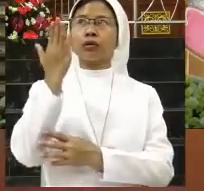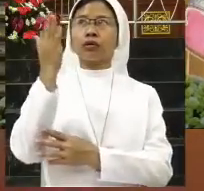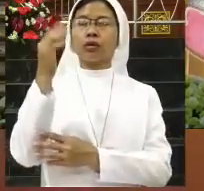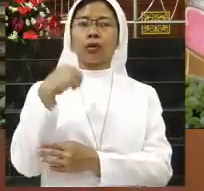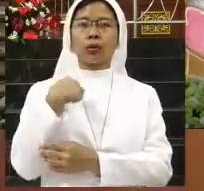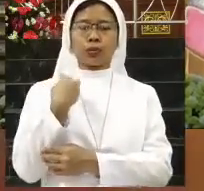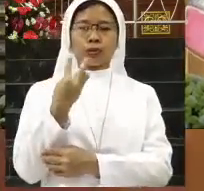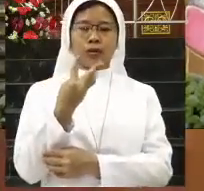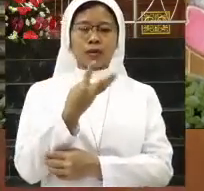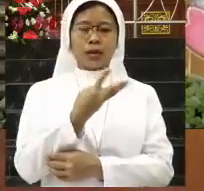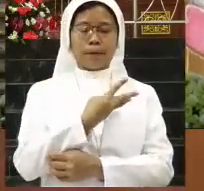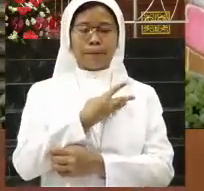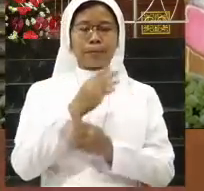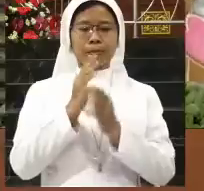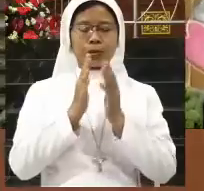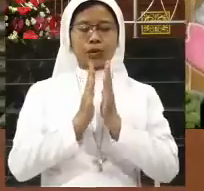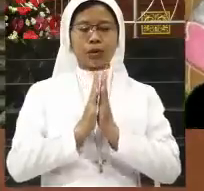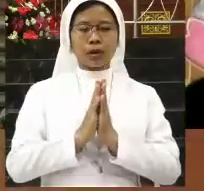ad te